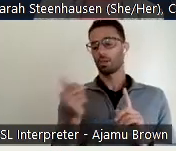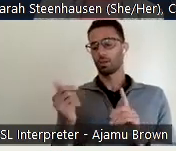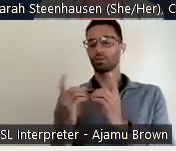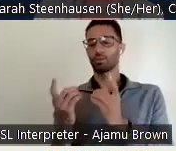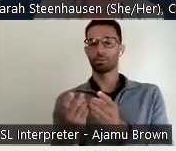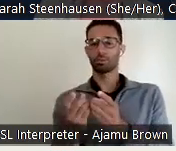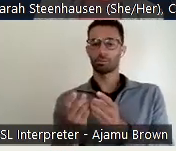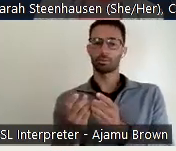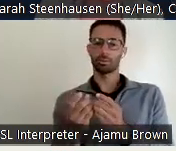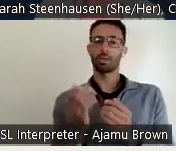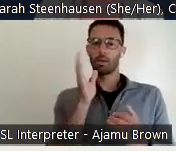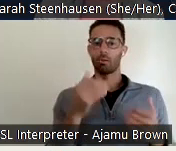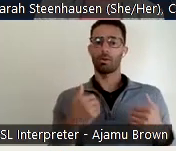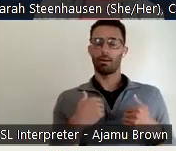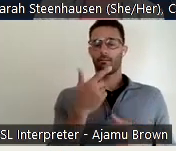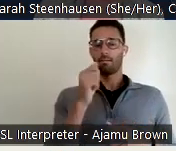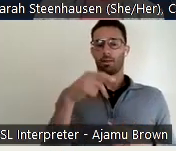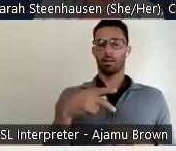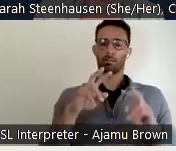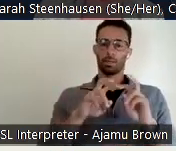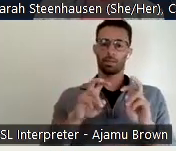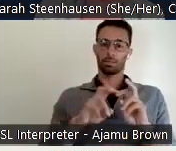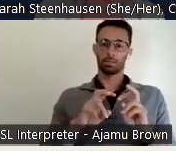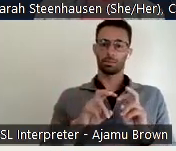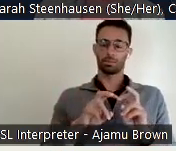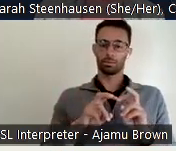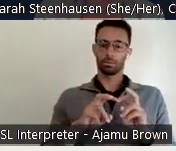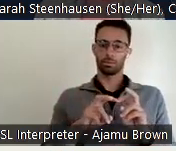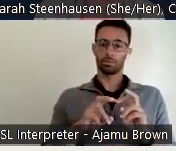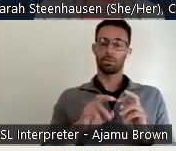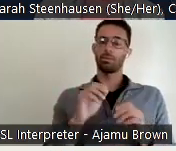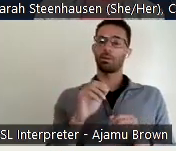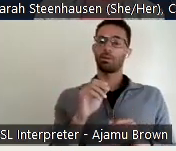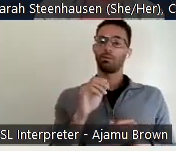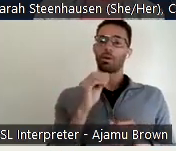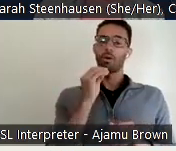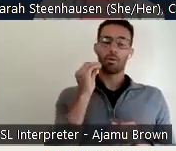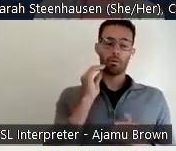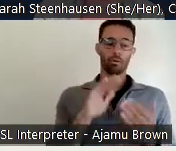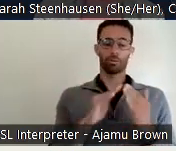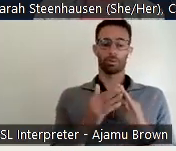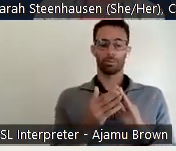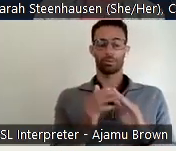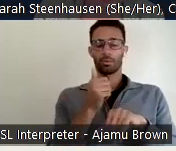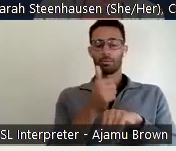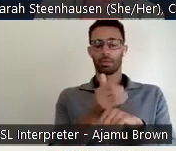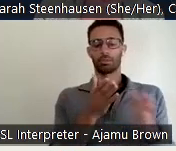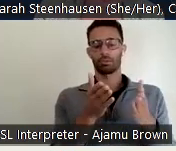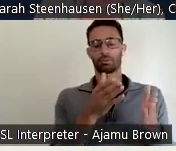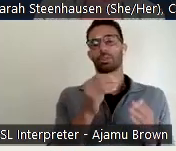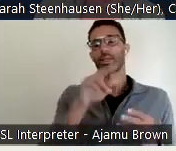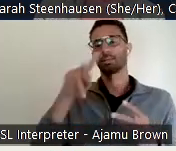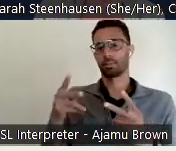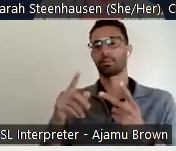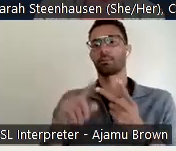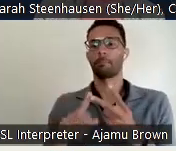analysis on our part of the non-Medi-Cal home and community-based services. And then the second phase will entail